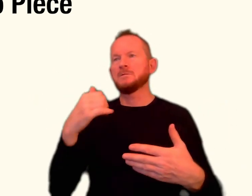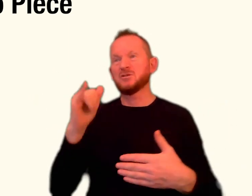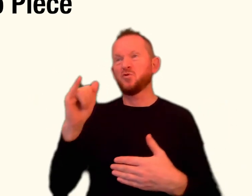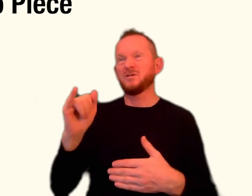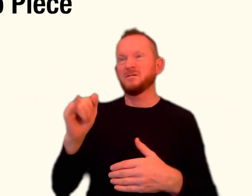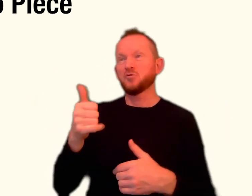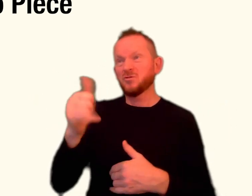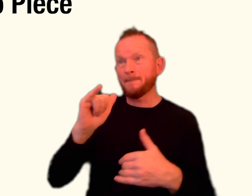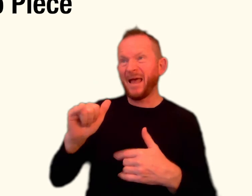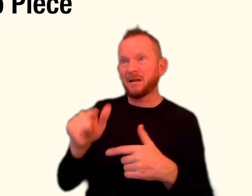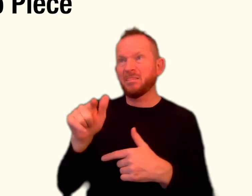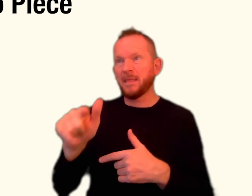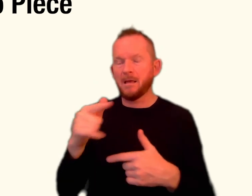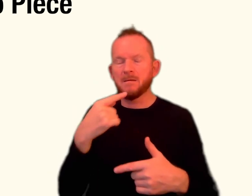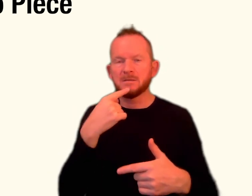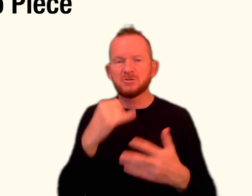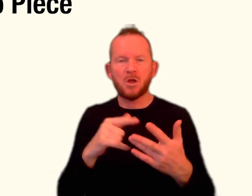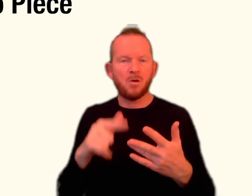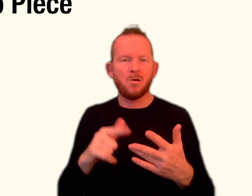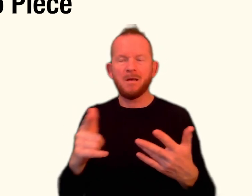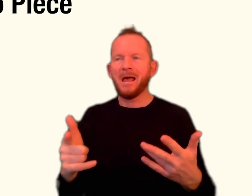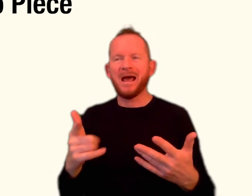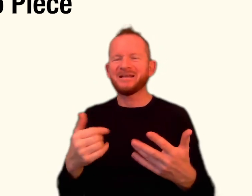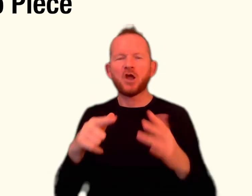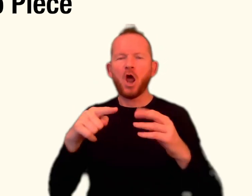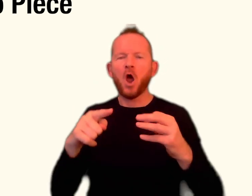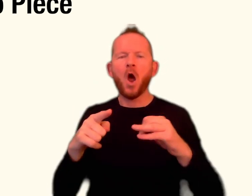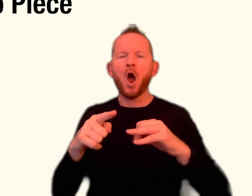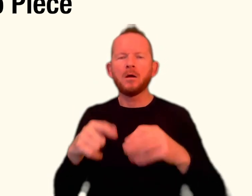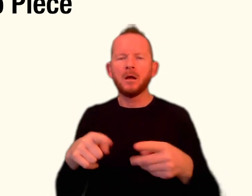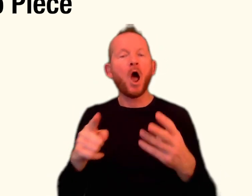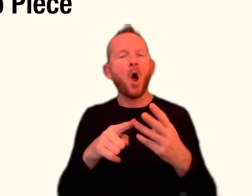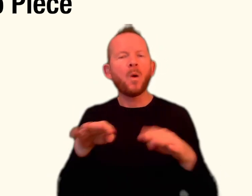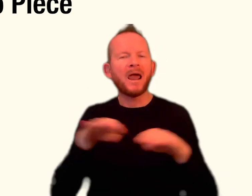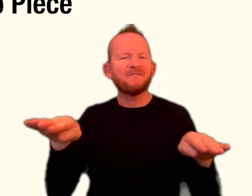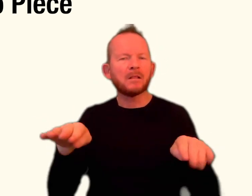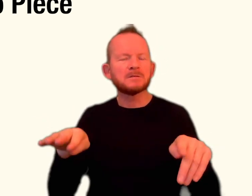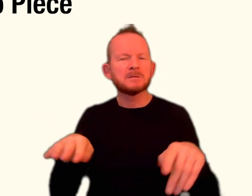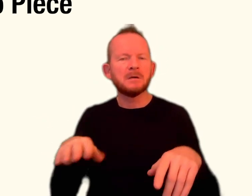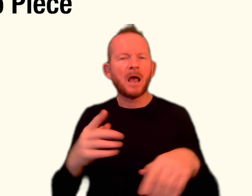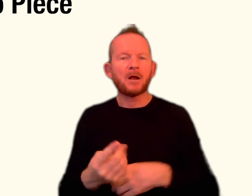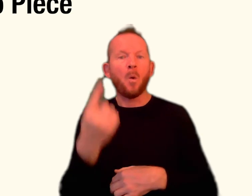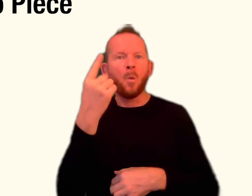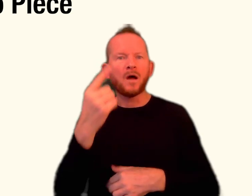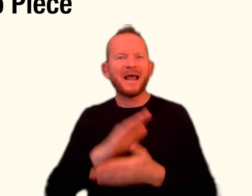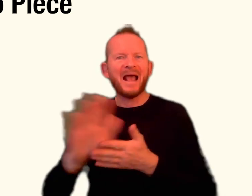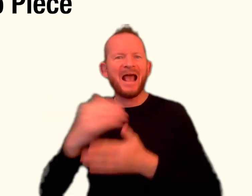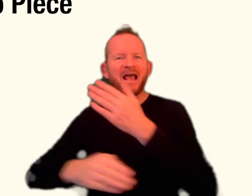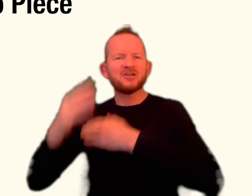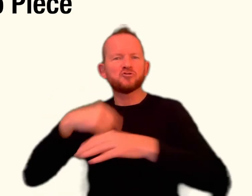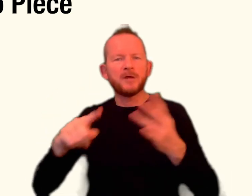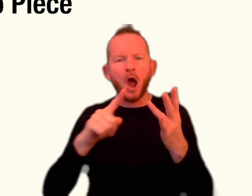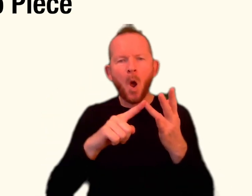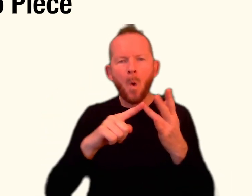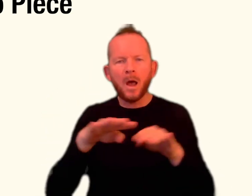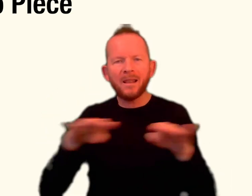So I didn't get O levels. I got a history O level, and that was about it. I mean,